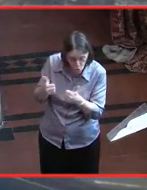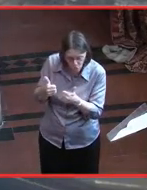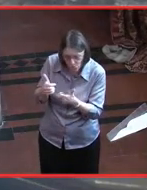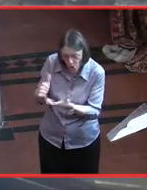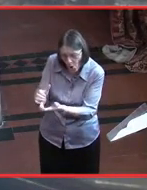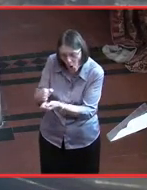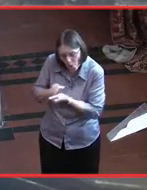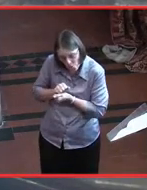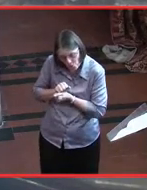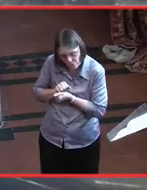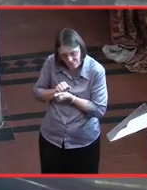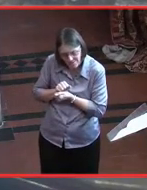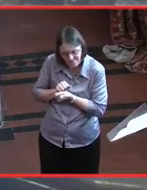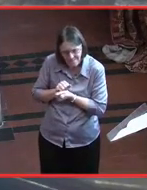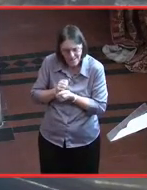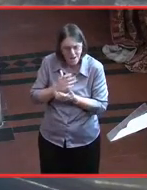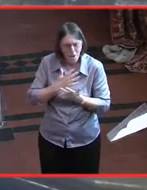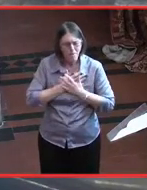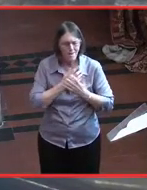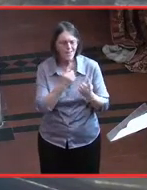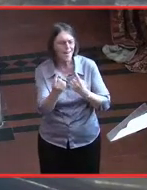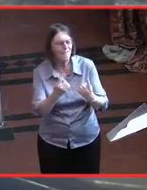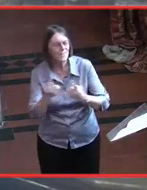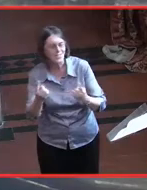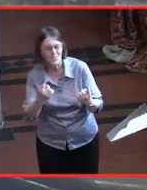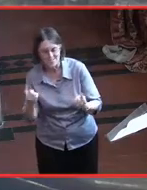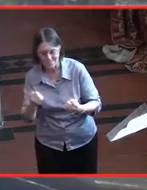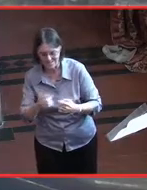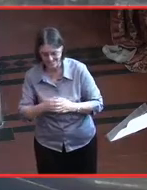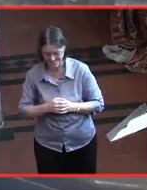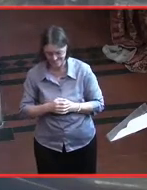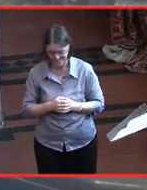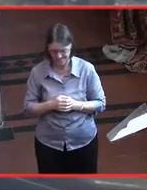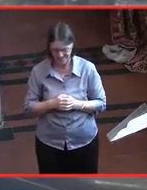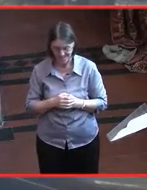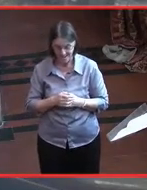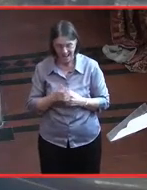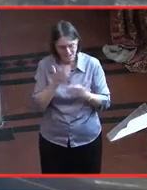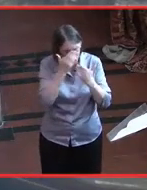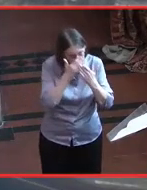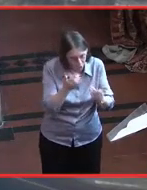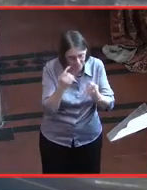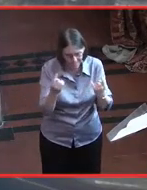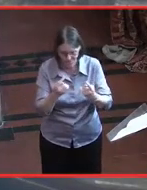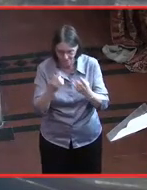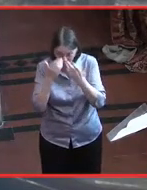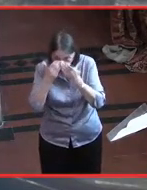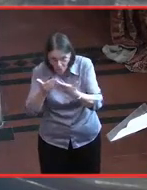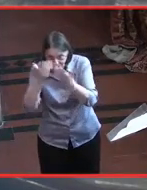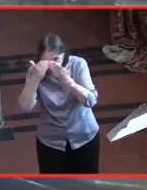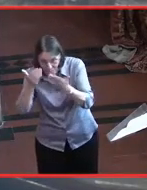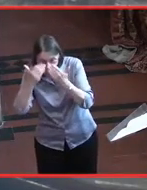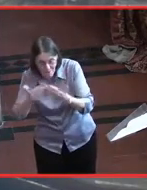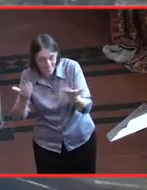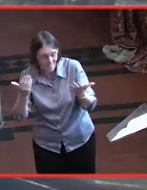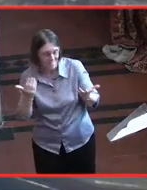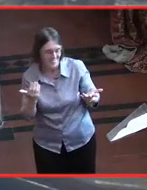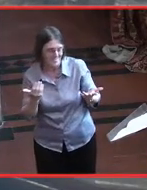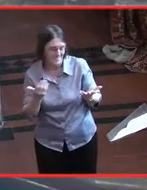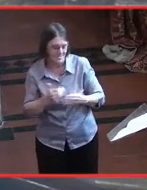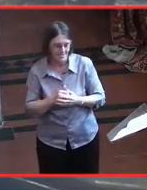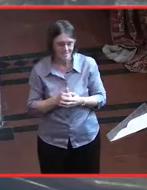mutual affection. Outdo one another in showing honor. Do not lag in